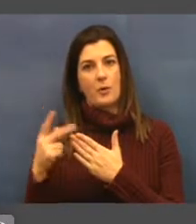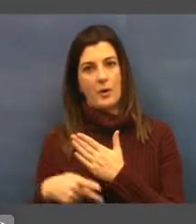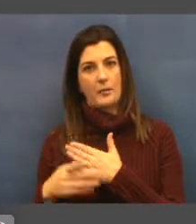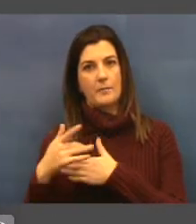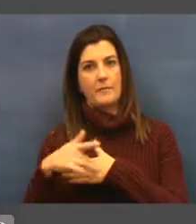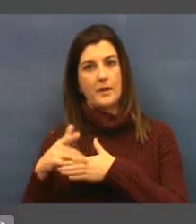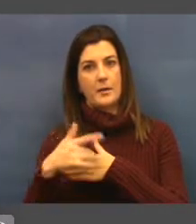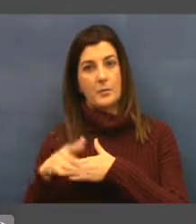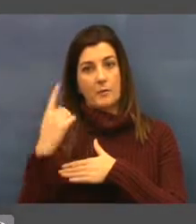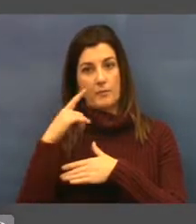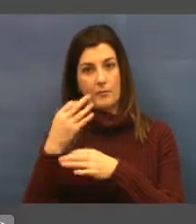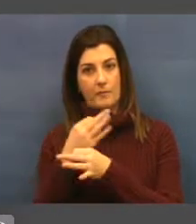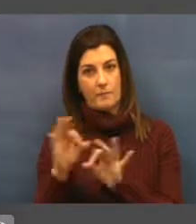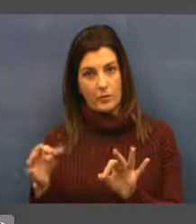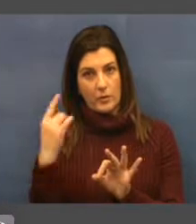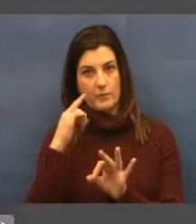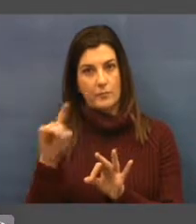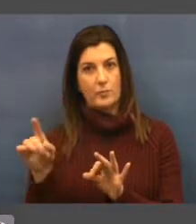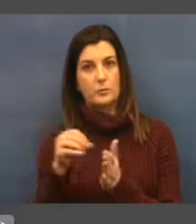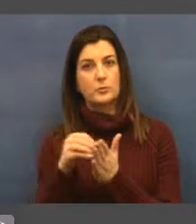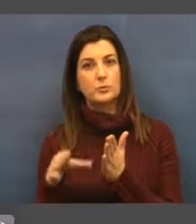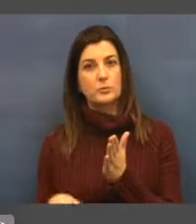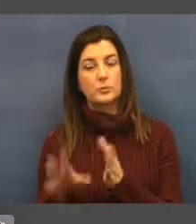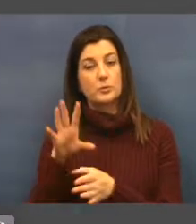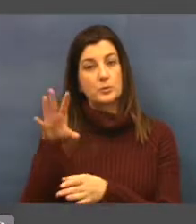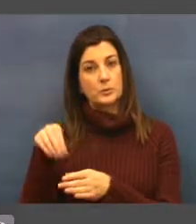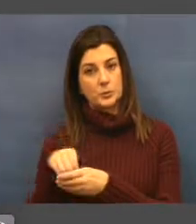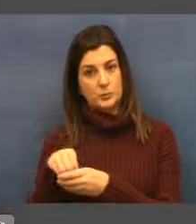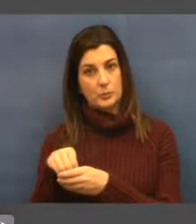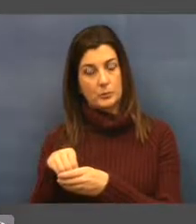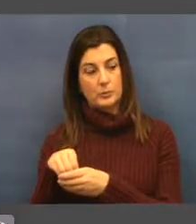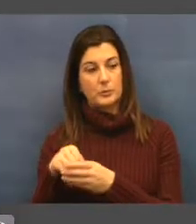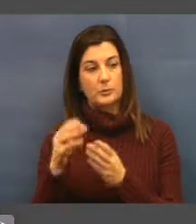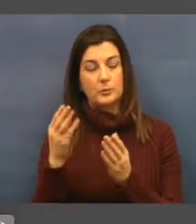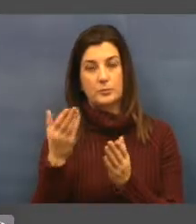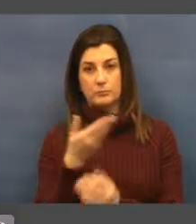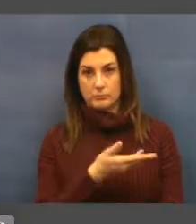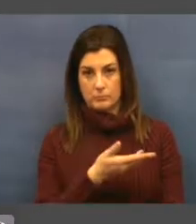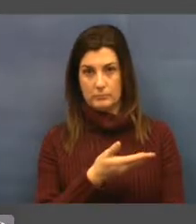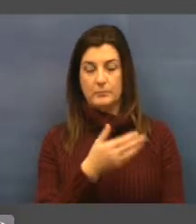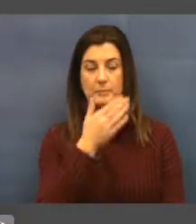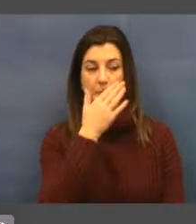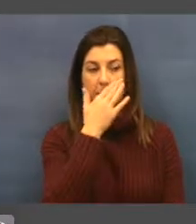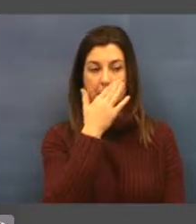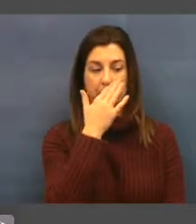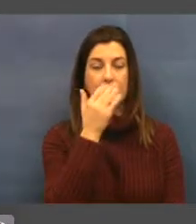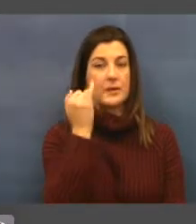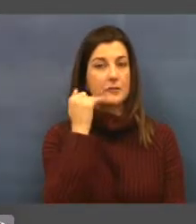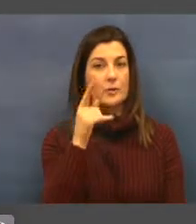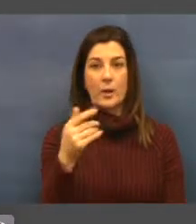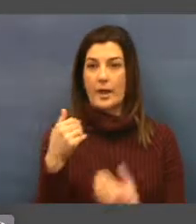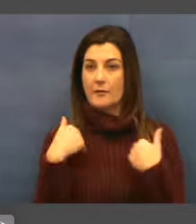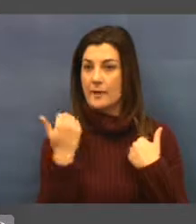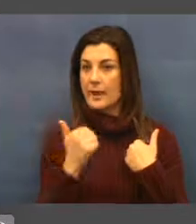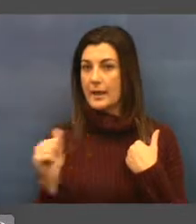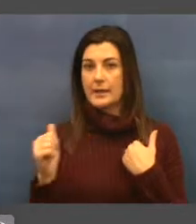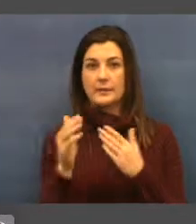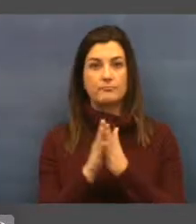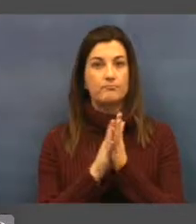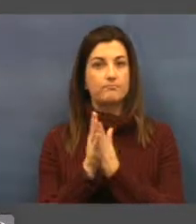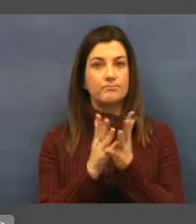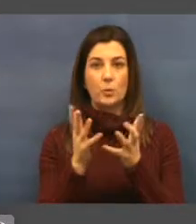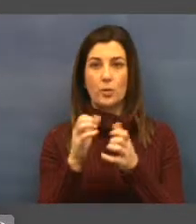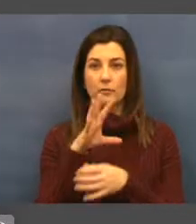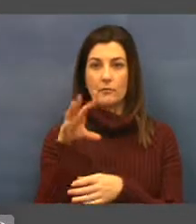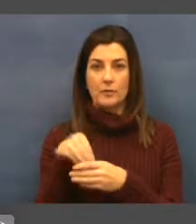available for free to students, including the ones listed here. So if you have any interest in participating in those at